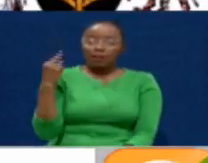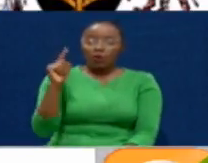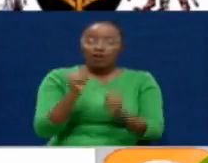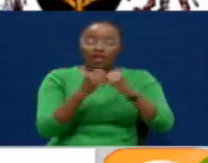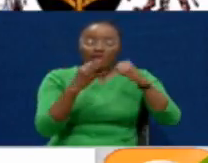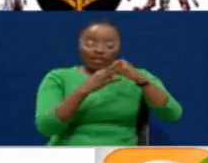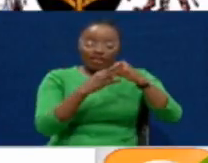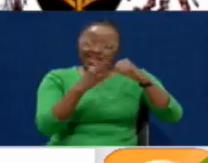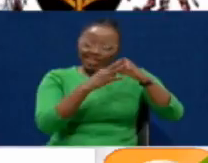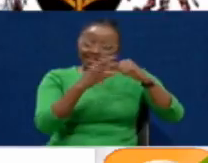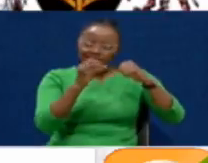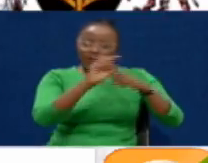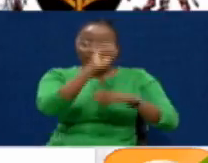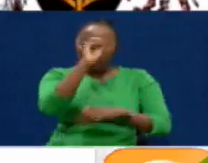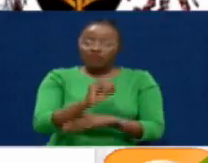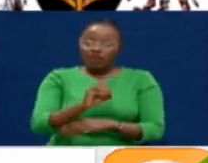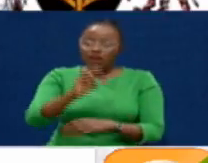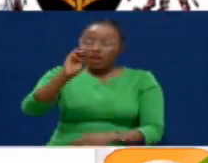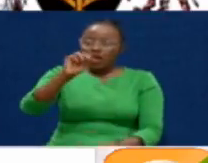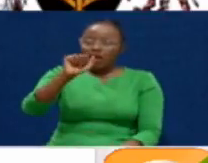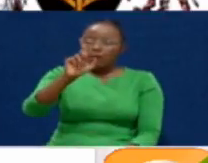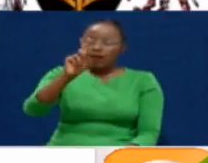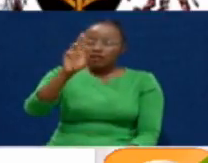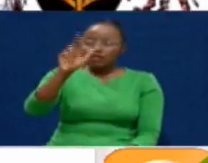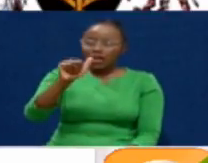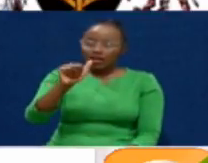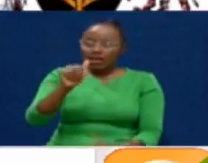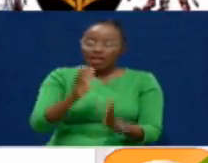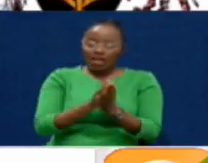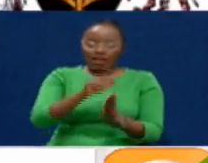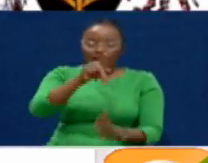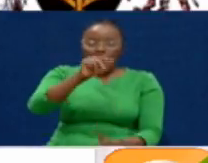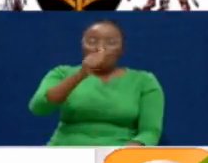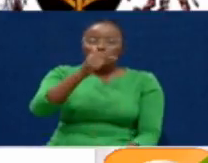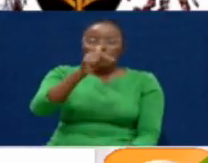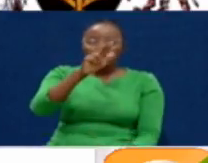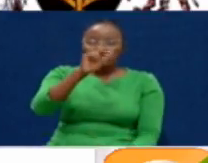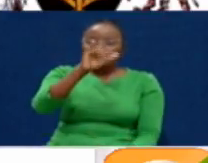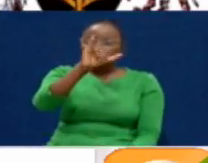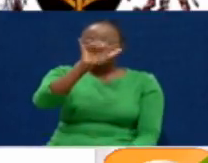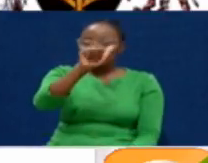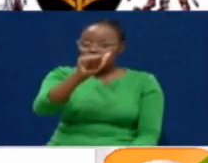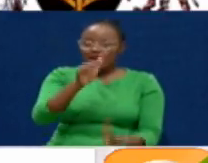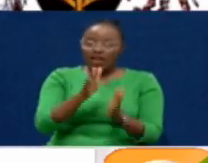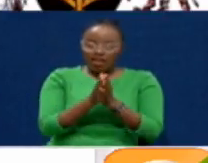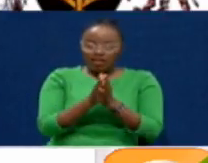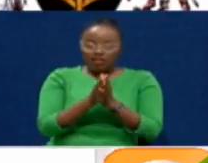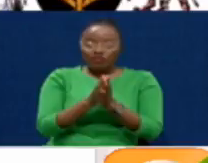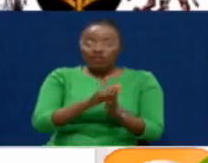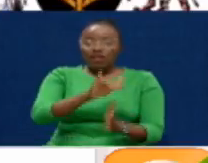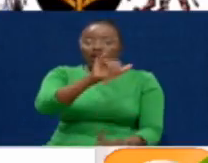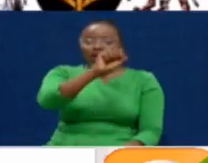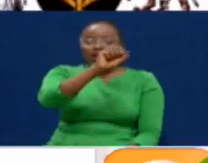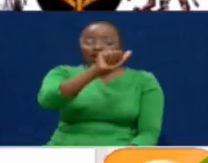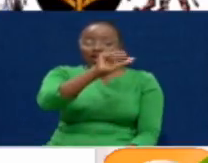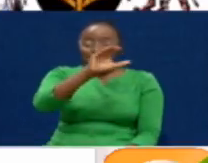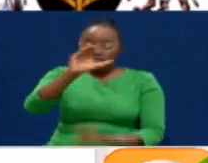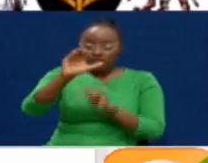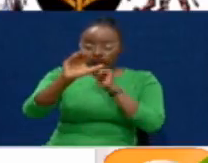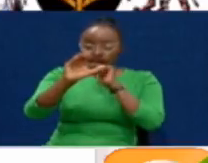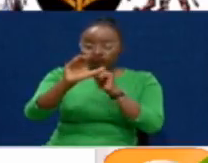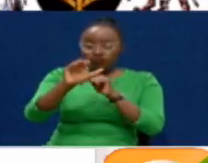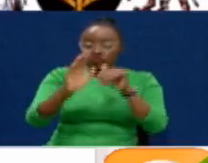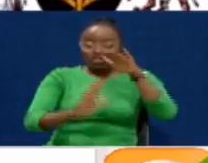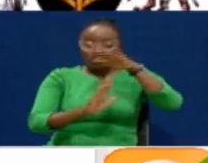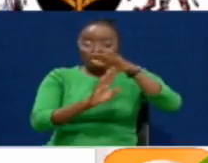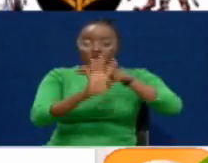80% score, with Professor Madara Ogot, Professor Patricia Kameri Mbote, and Professor Isaac Meroka Mbeche in